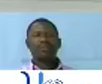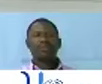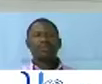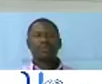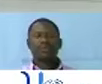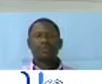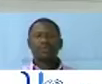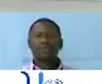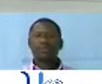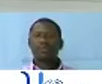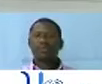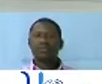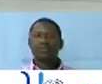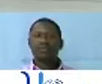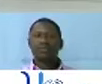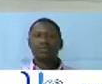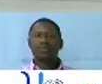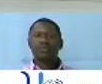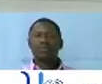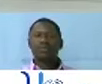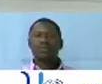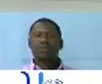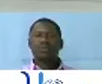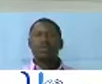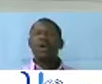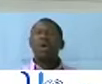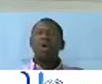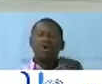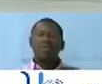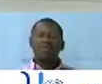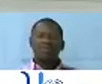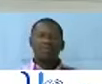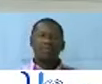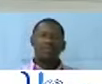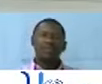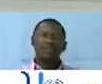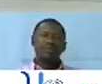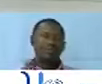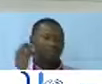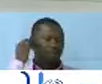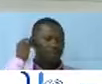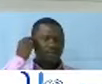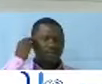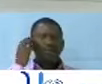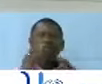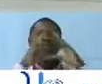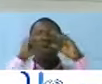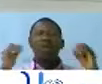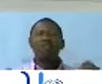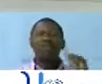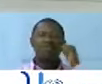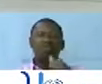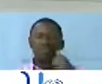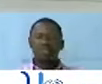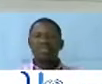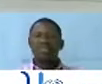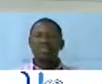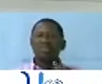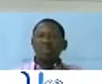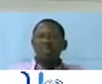of the prosecution's office being used as an instrument of persecution and oppression.